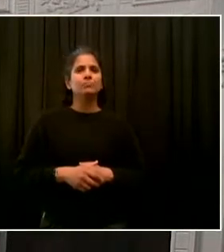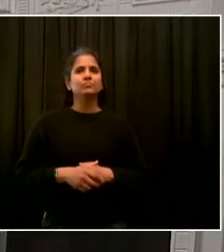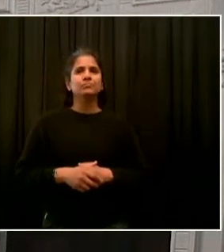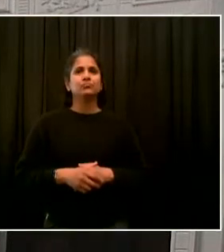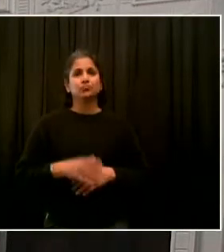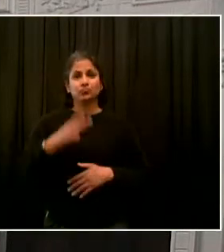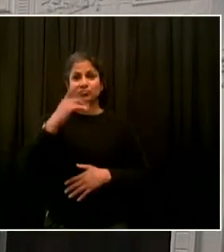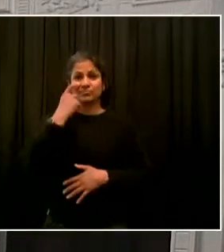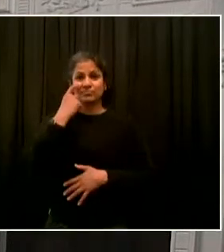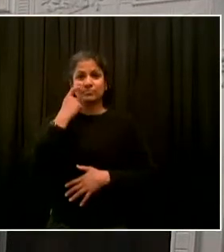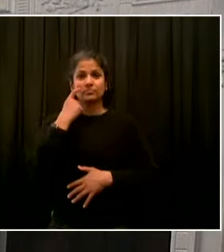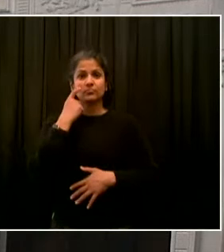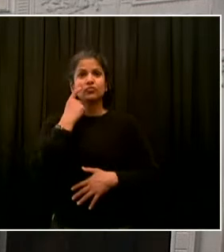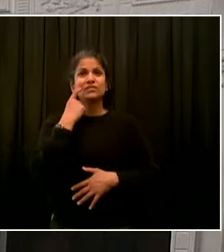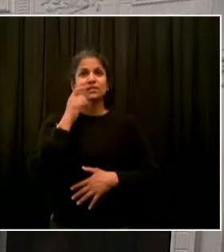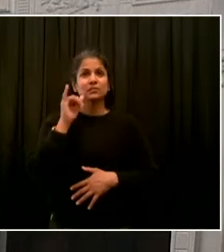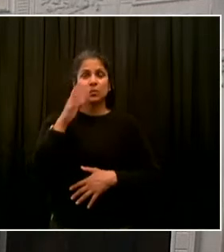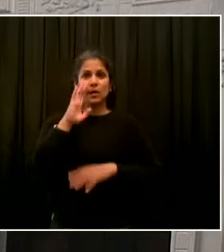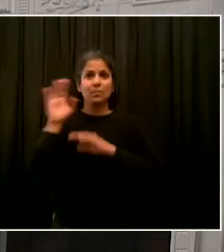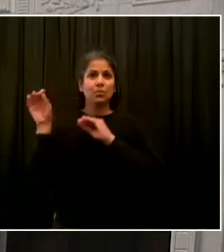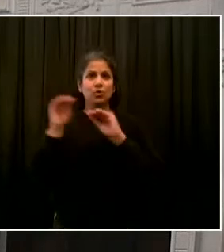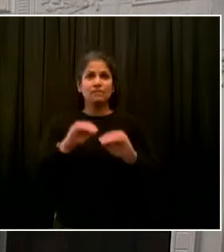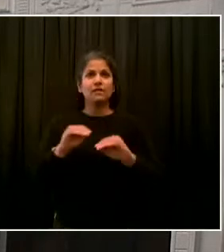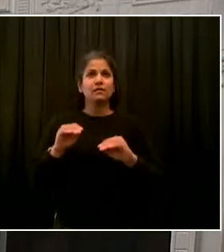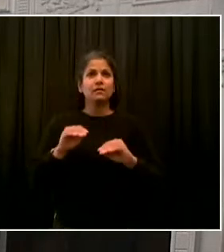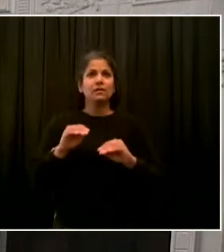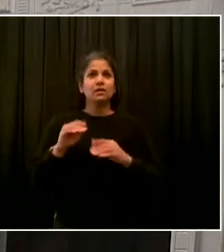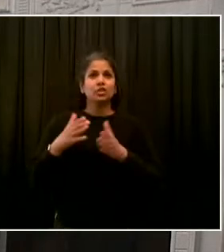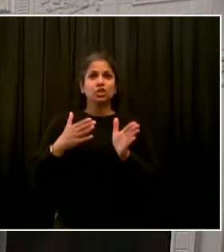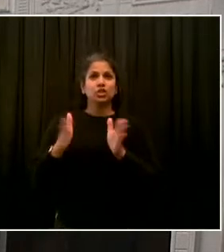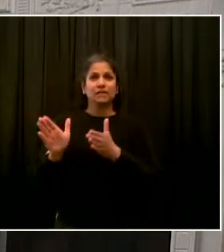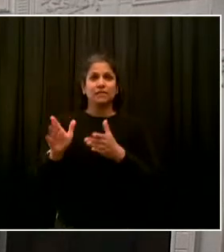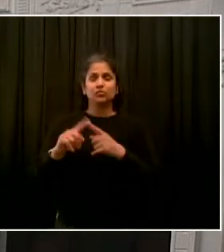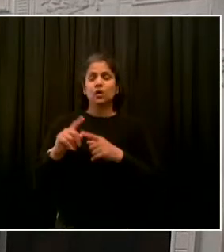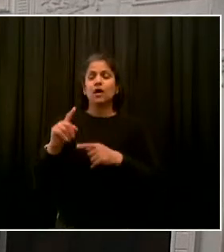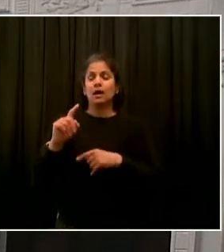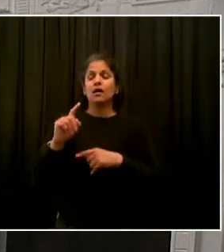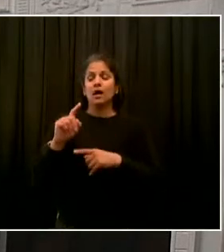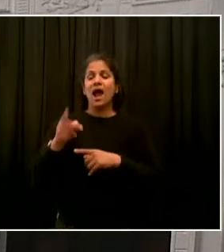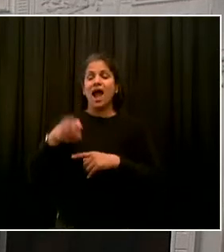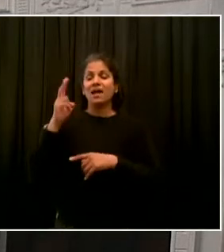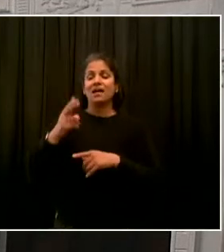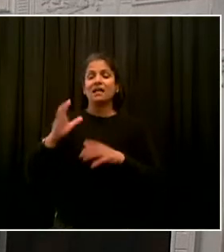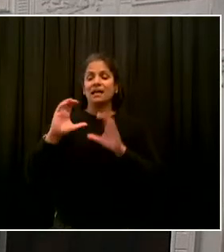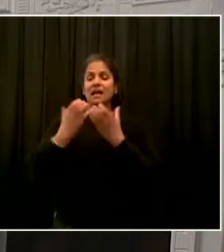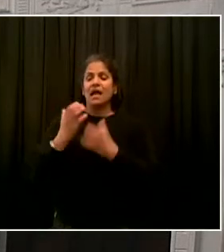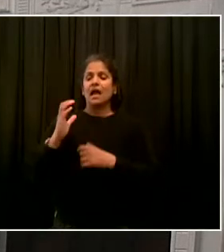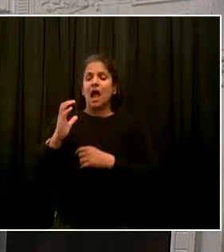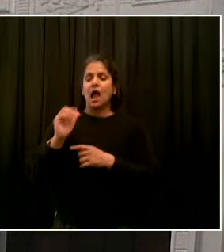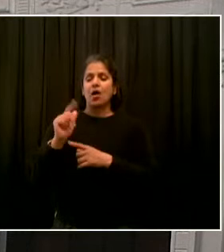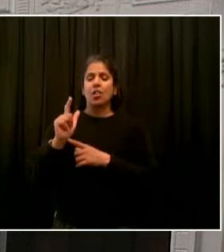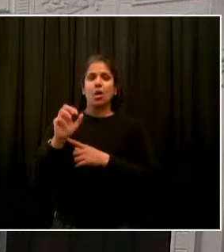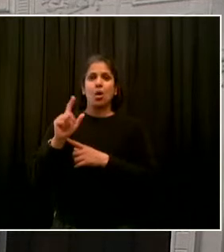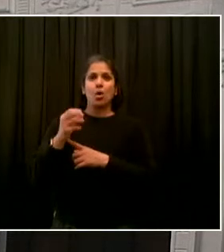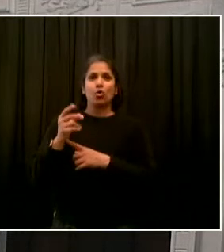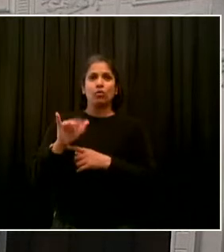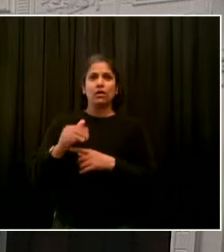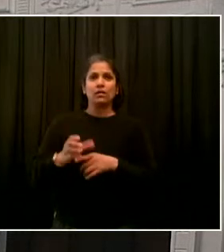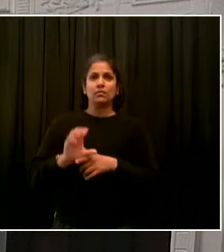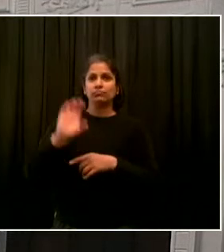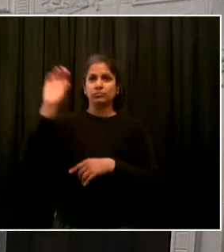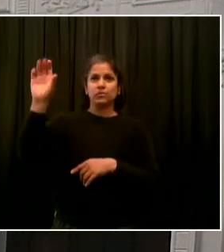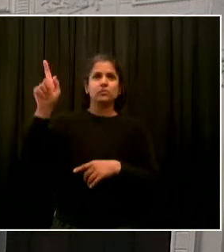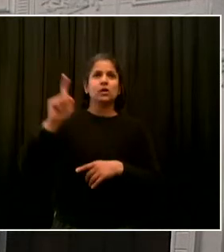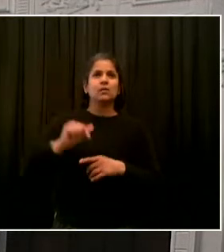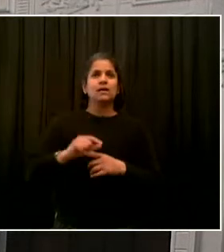few weeks based on the trajectory of things. Can you remind New Yorkers what that might mean if some other recommendations or